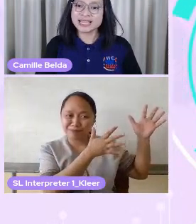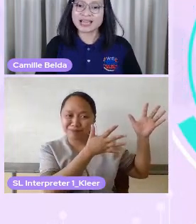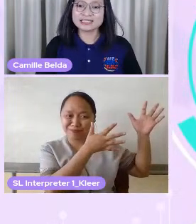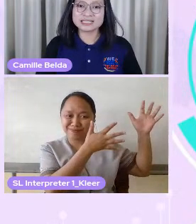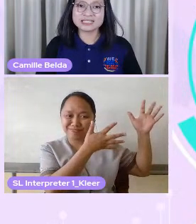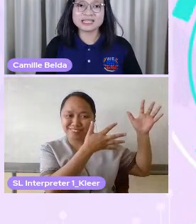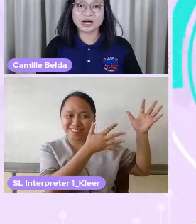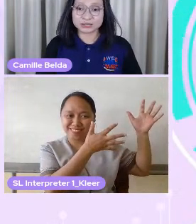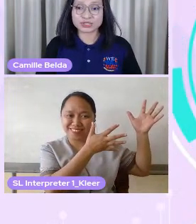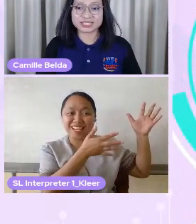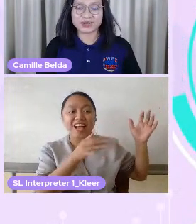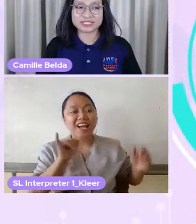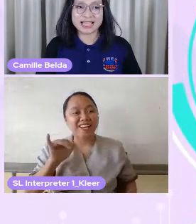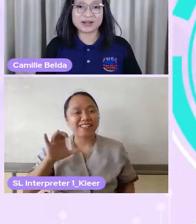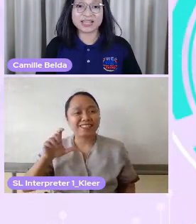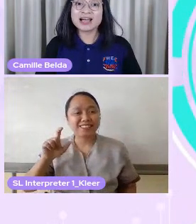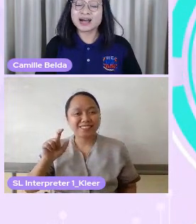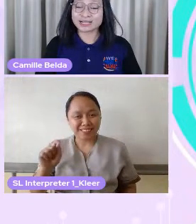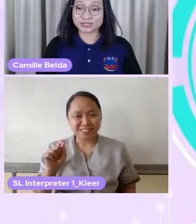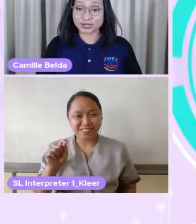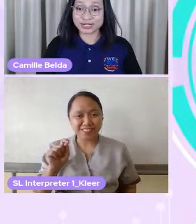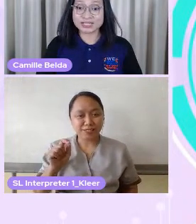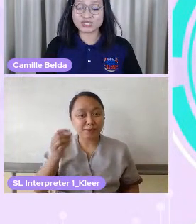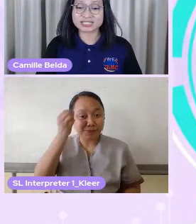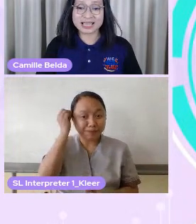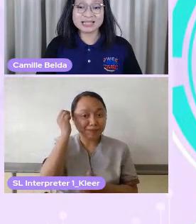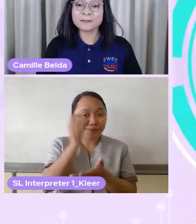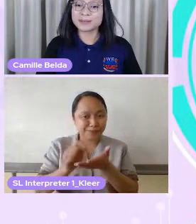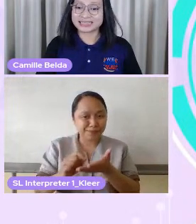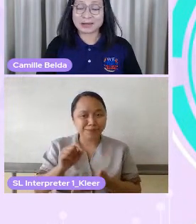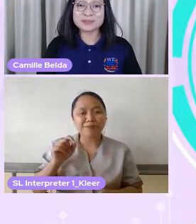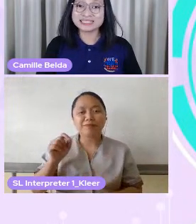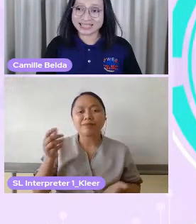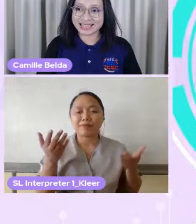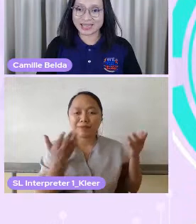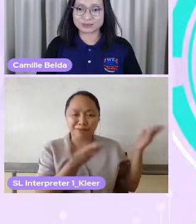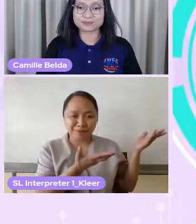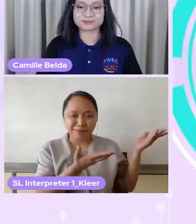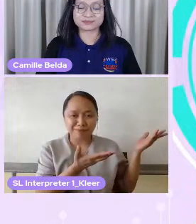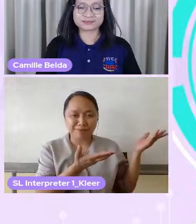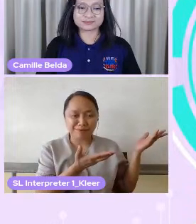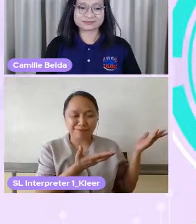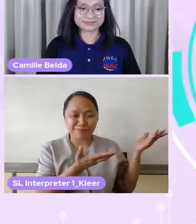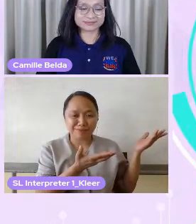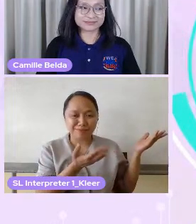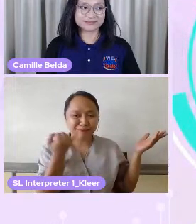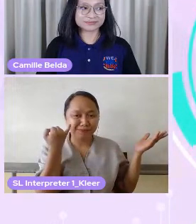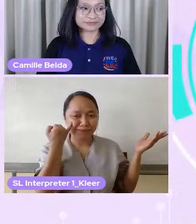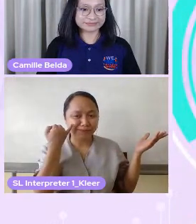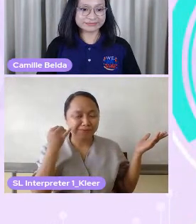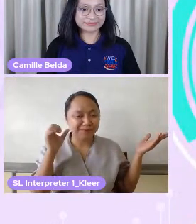to DICT Undersecretary Attorney Giselle Batapasige.